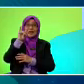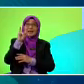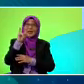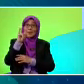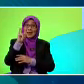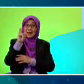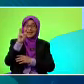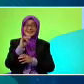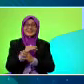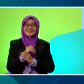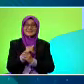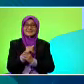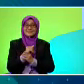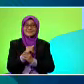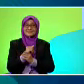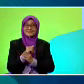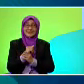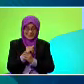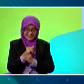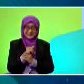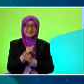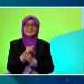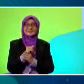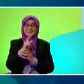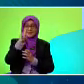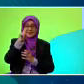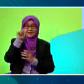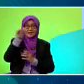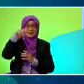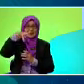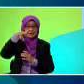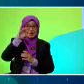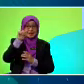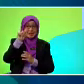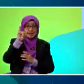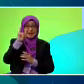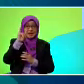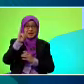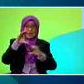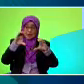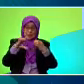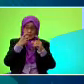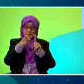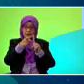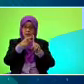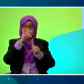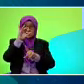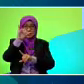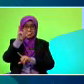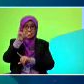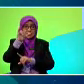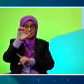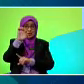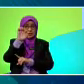which we call it tapai, Tapai. is made with yeast, which is a type